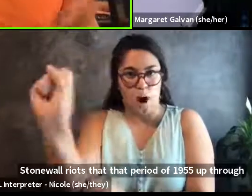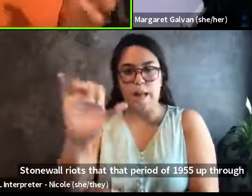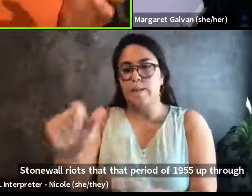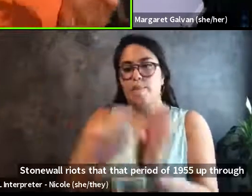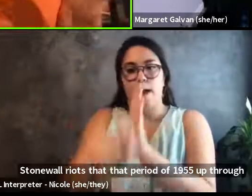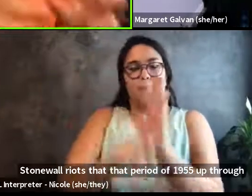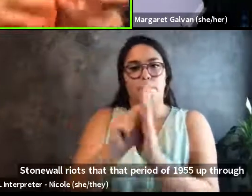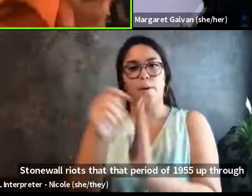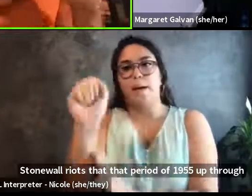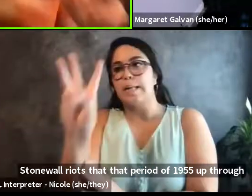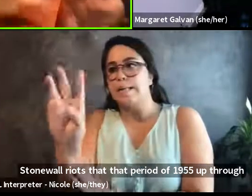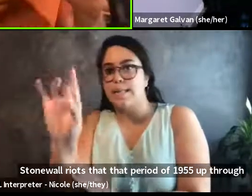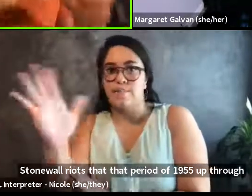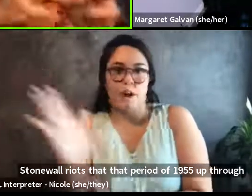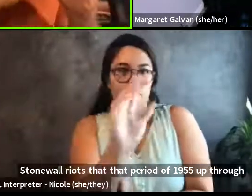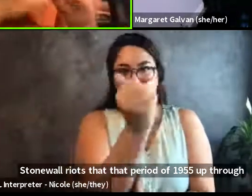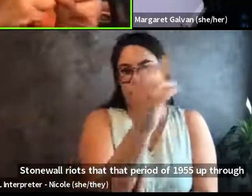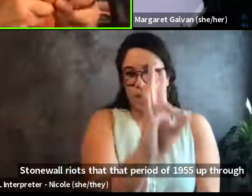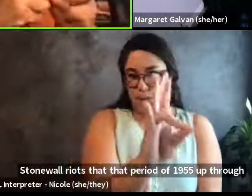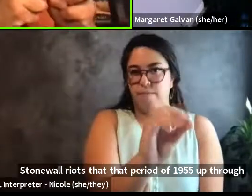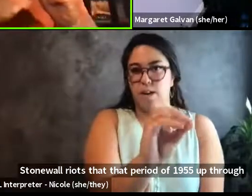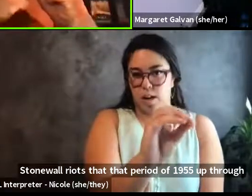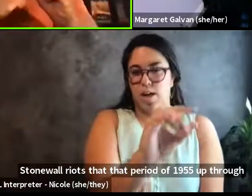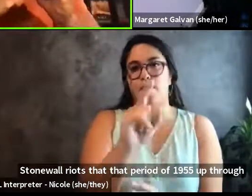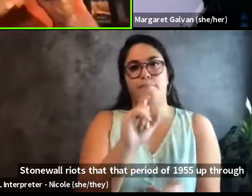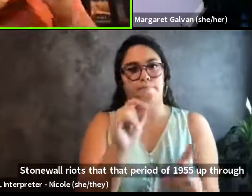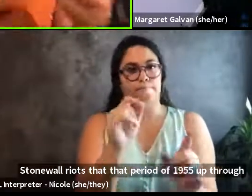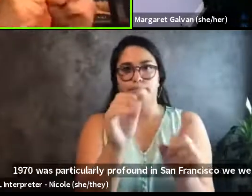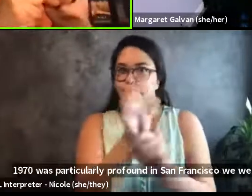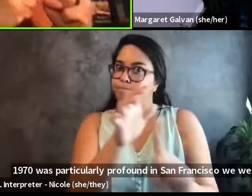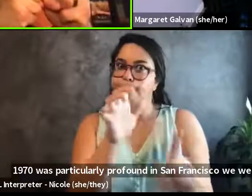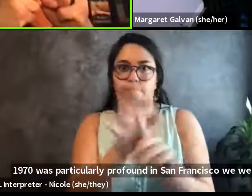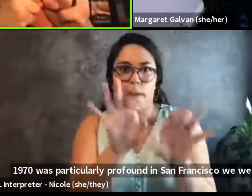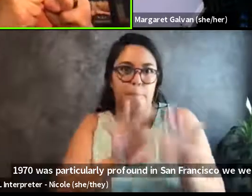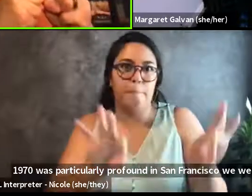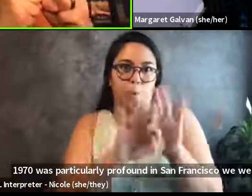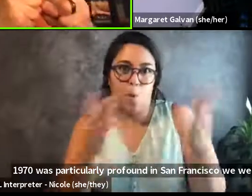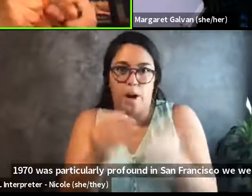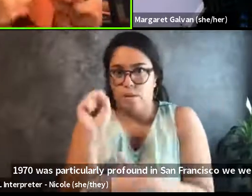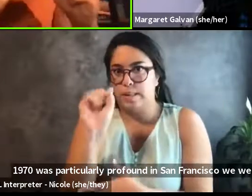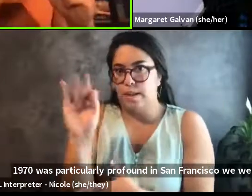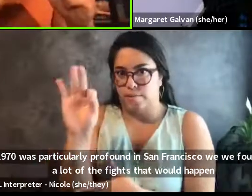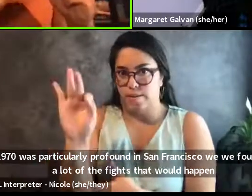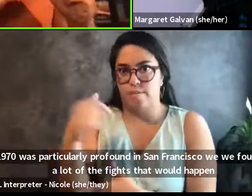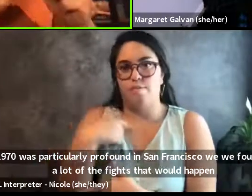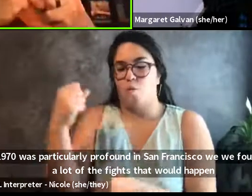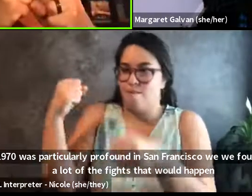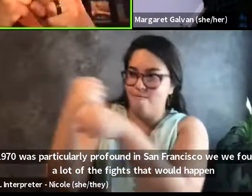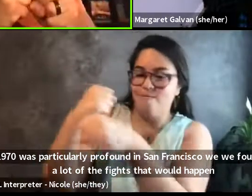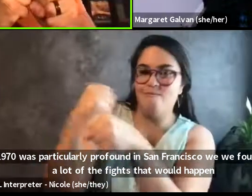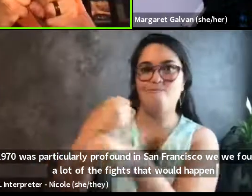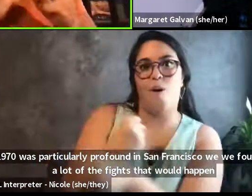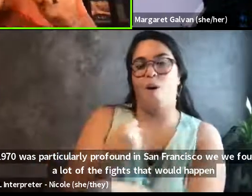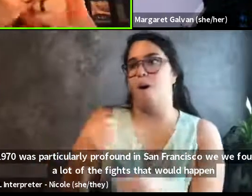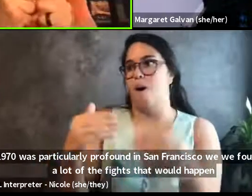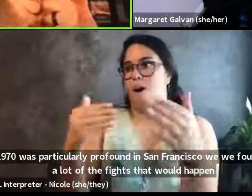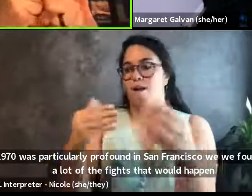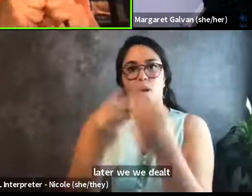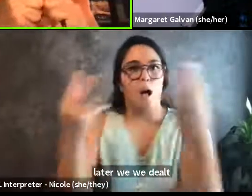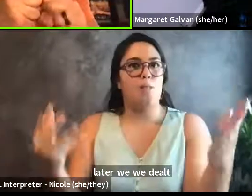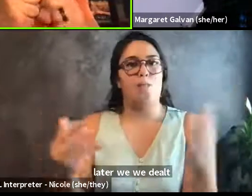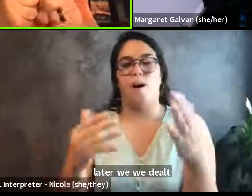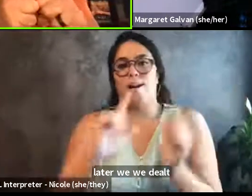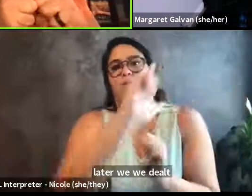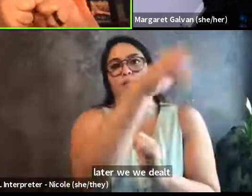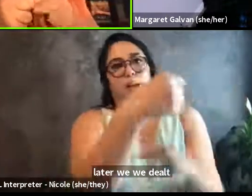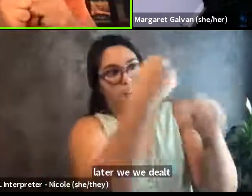was particularly profound in San Francisco. We, we fought a lot of the fights that would happen later. We, we, um, you know, dealt with a lot